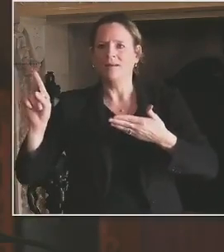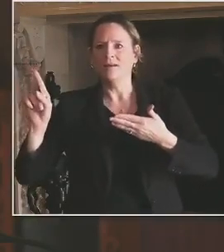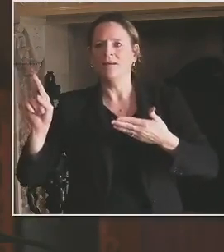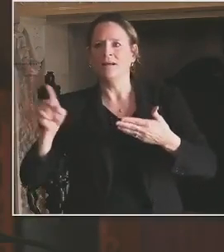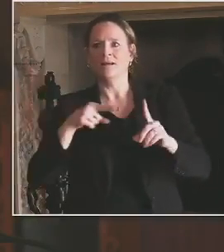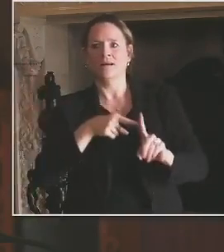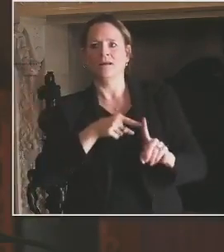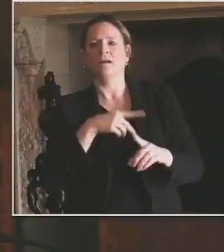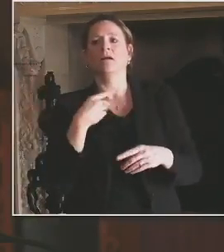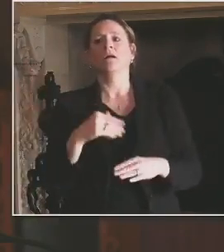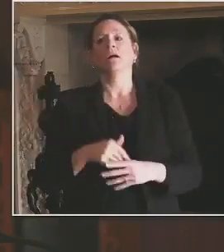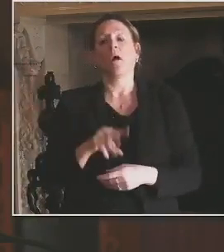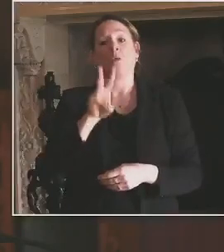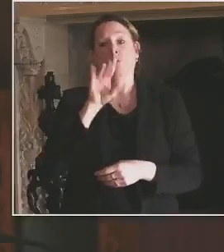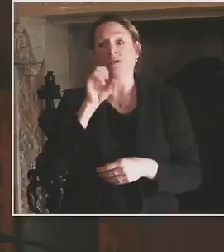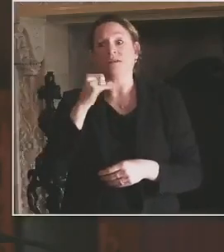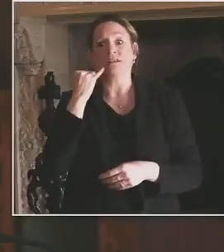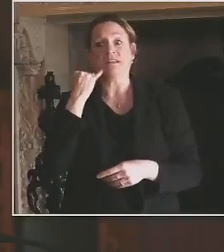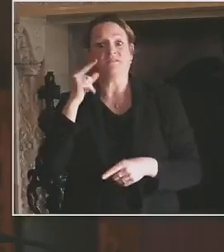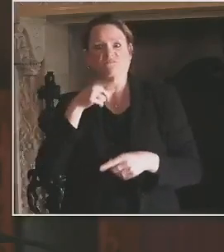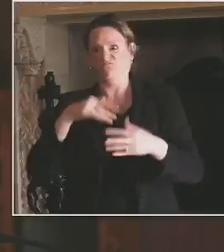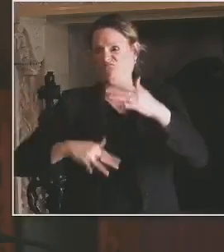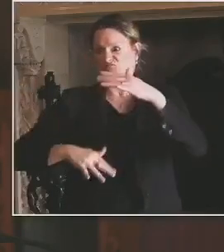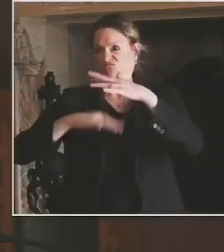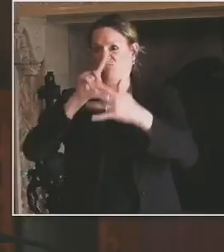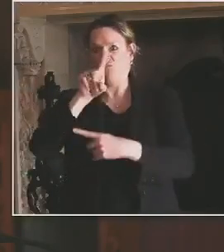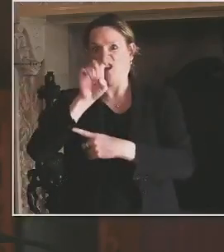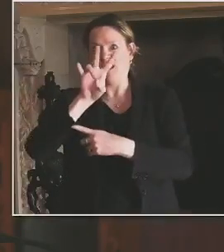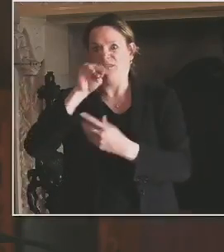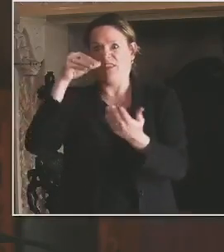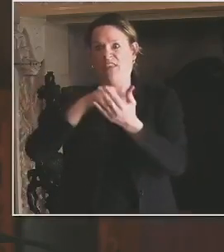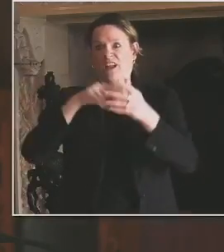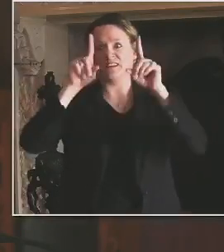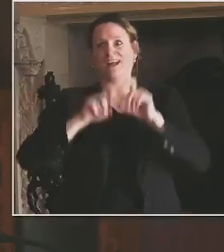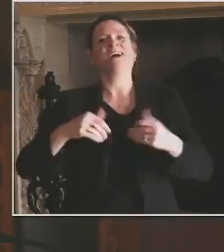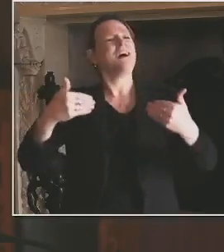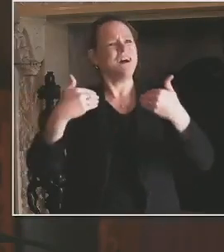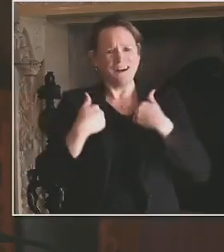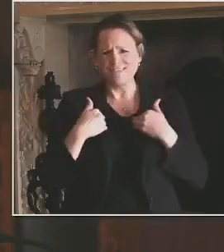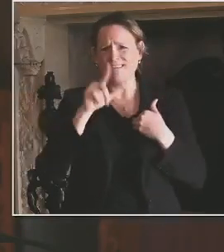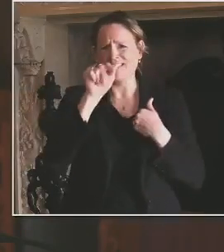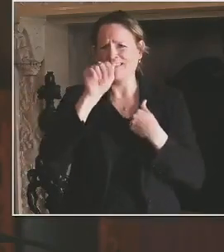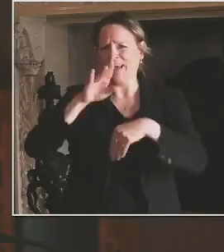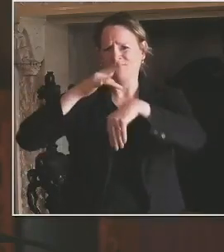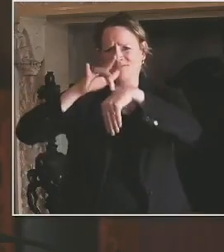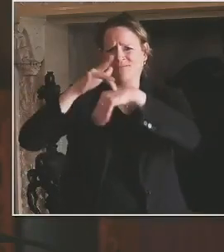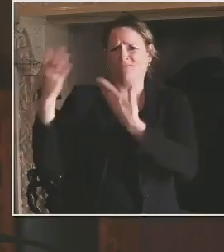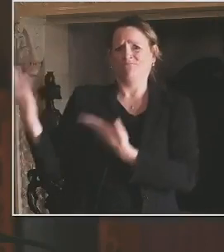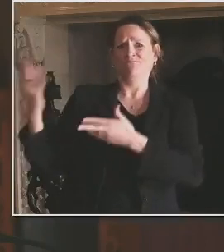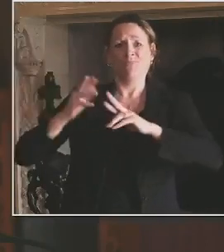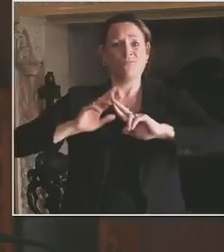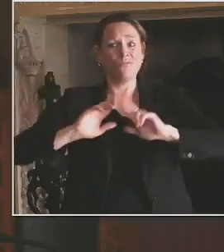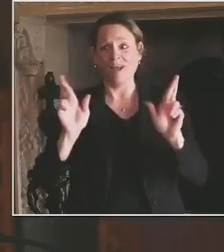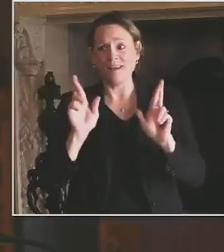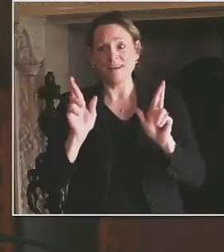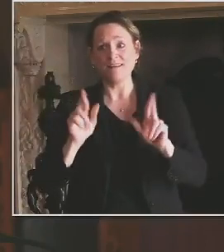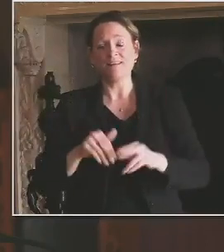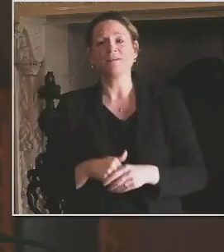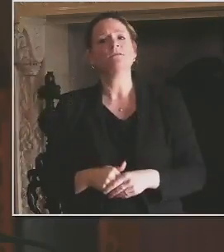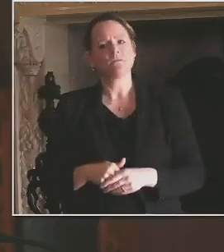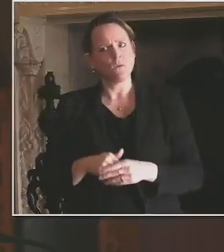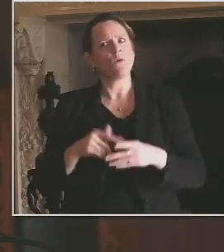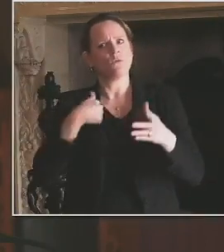ran 170,000 tests, we would have labs to process those tests. And so while we continue to encourage people who have mild symptoms